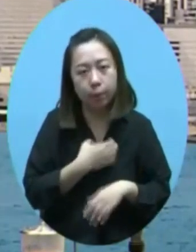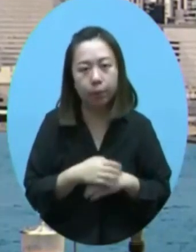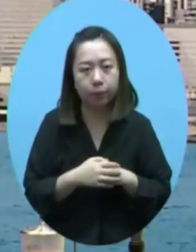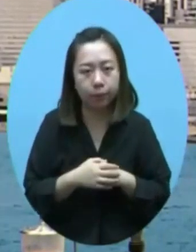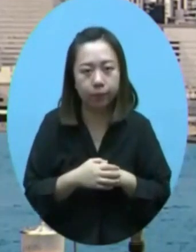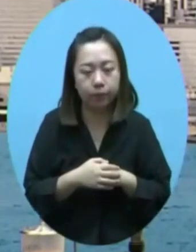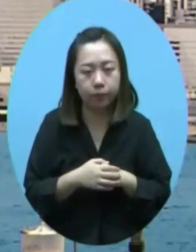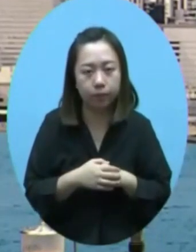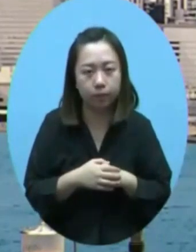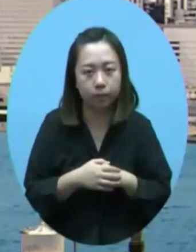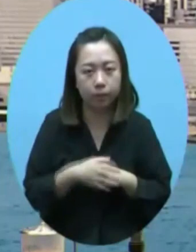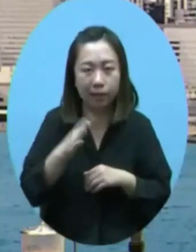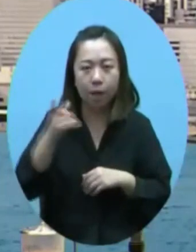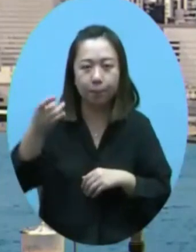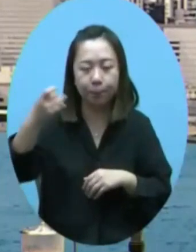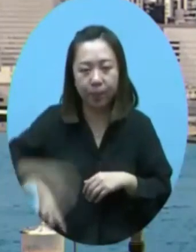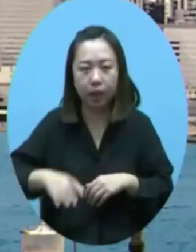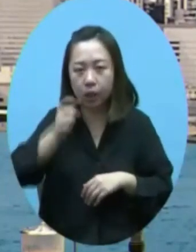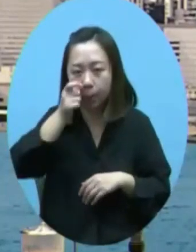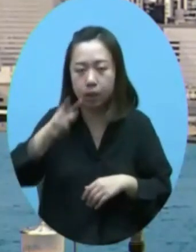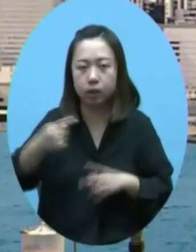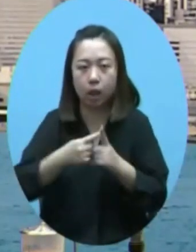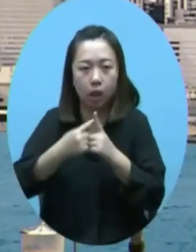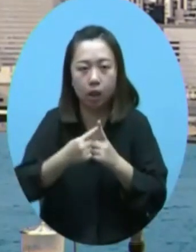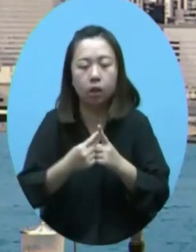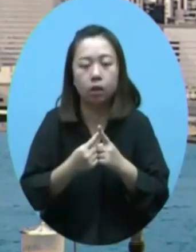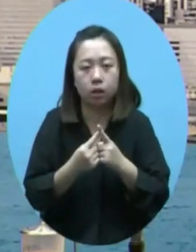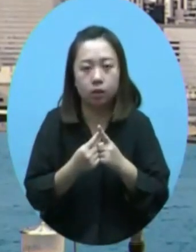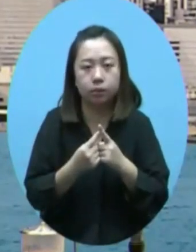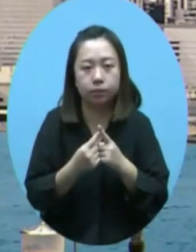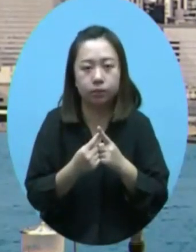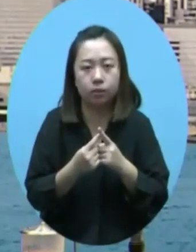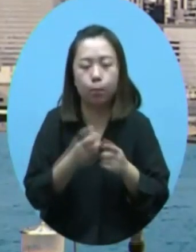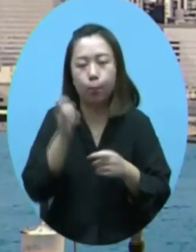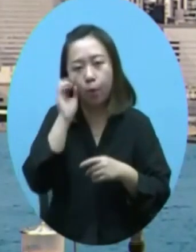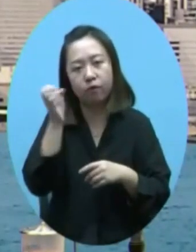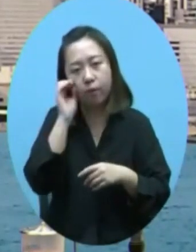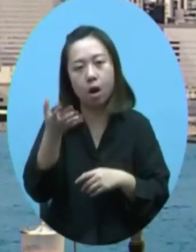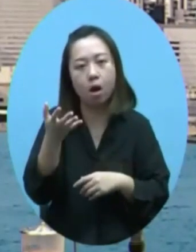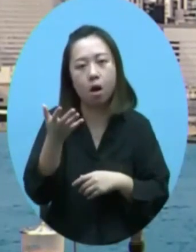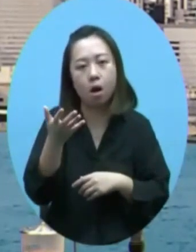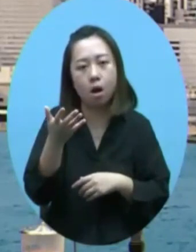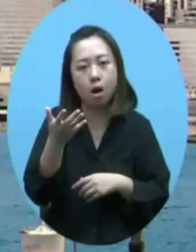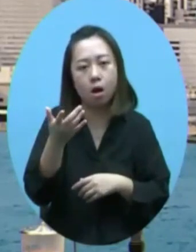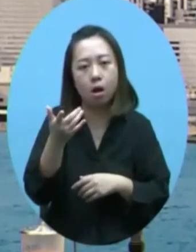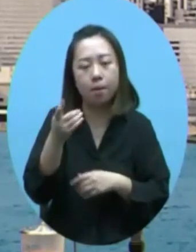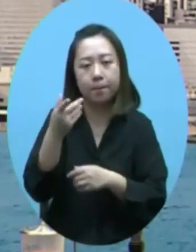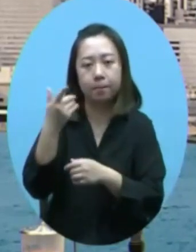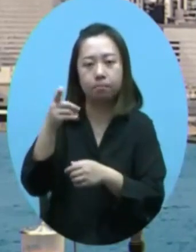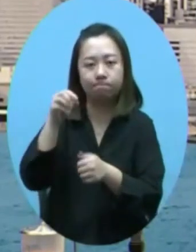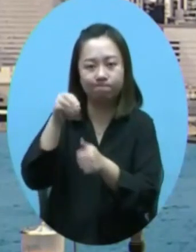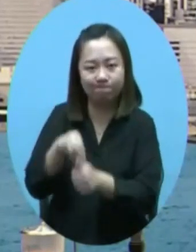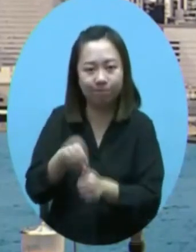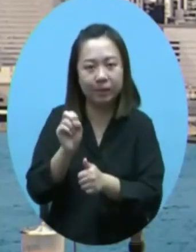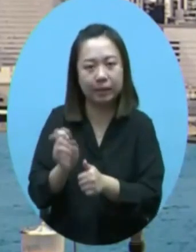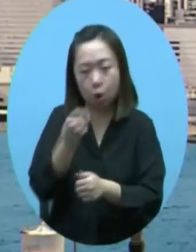couldn't trace them, it's a source of worry to us. But they are exempted individuals, so we could not really